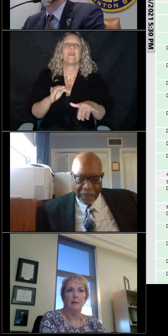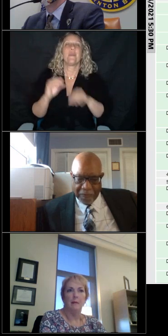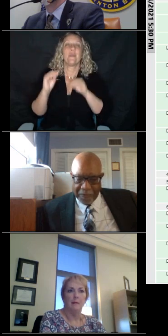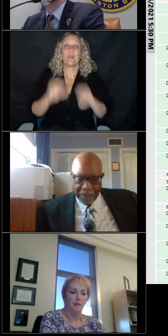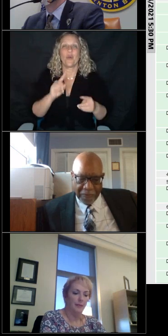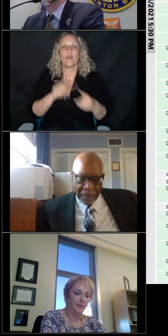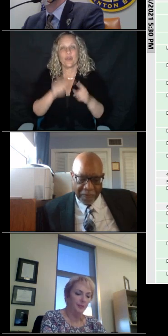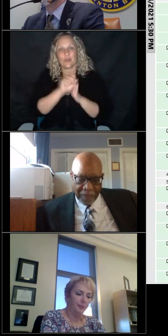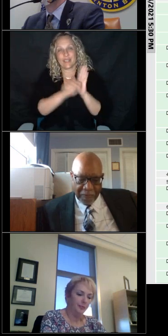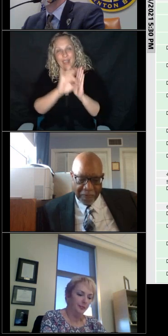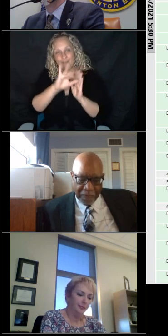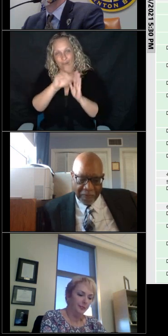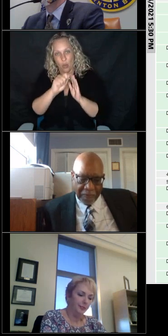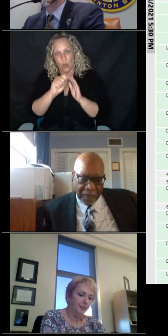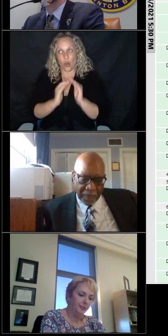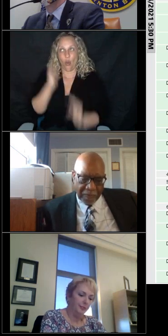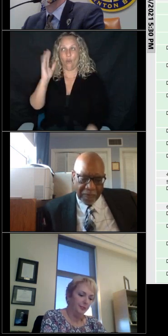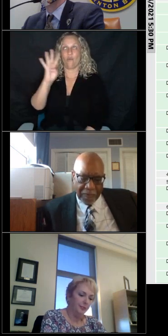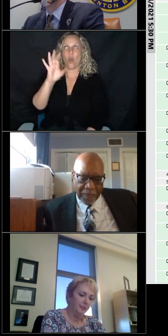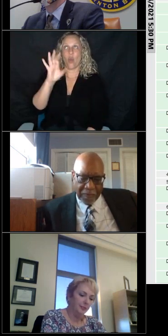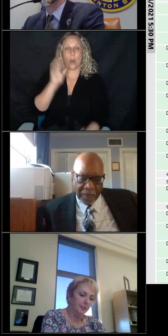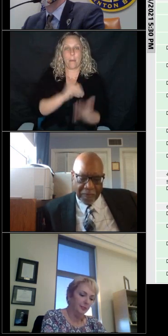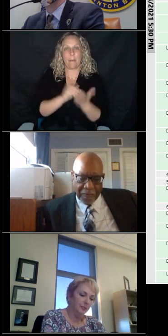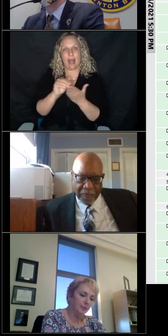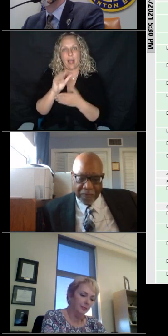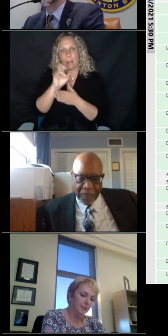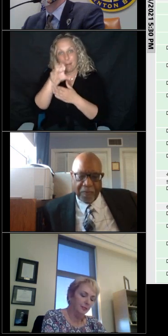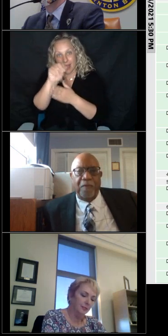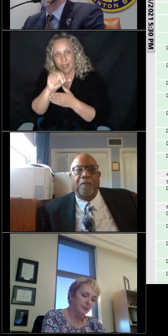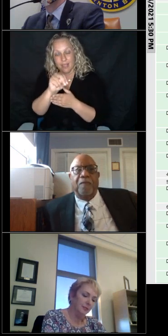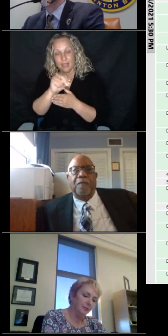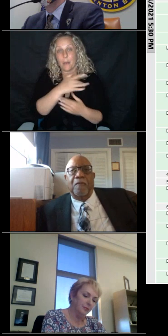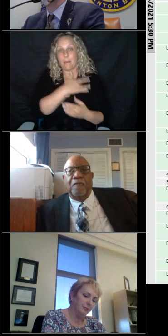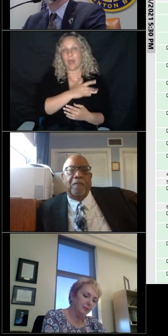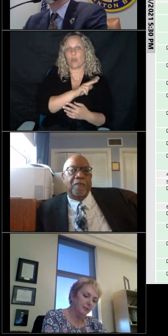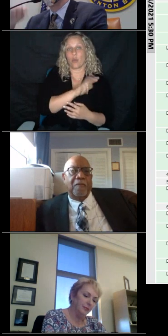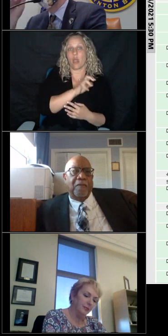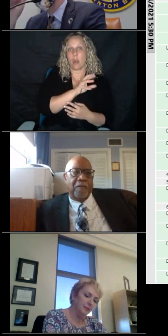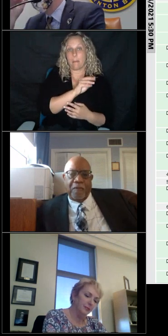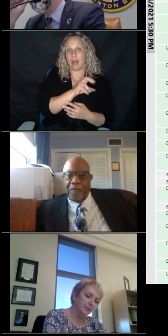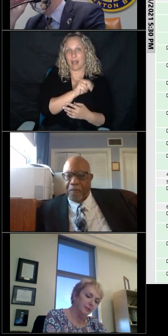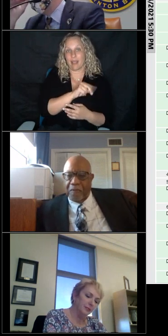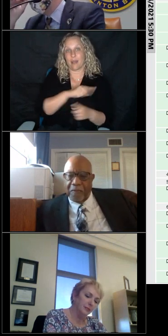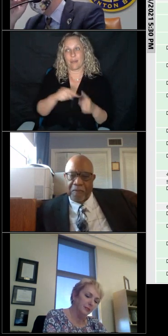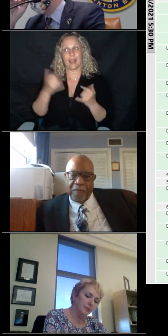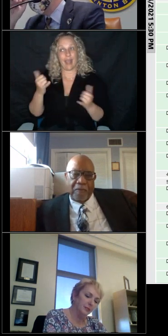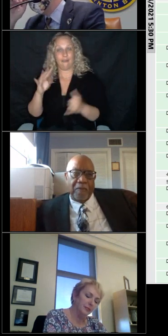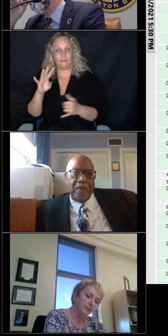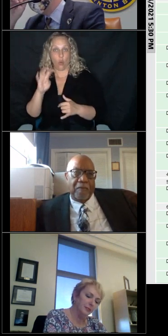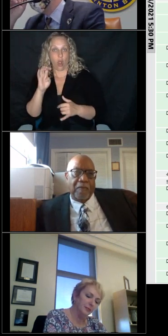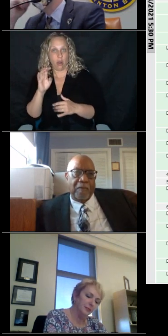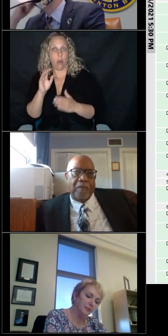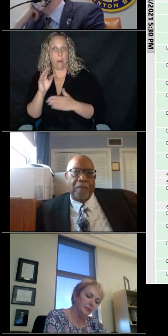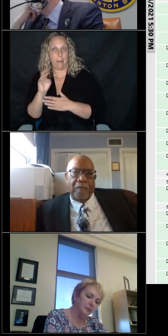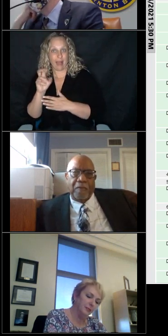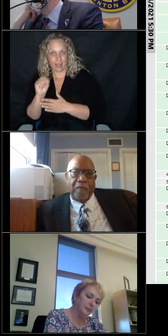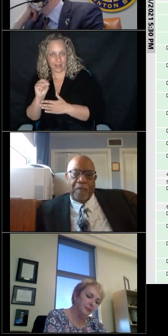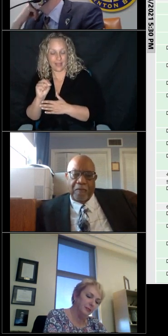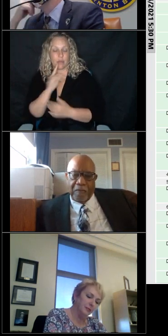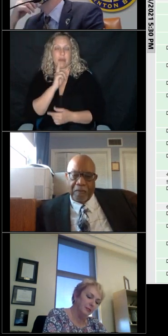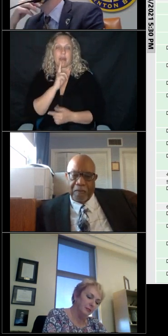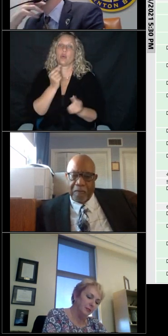very high. It was over 400 million. Usually it's about 300 million. So what they did is they passed a law